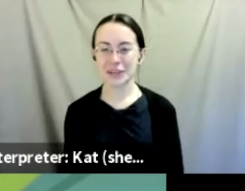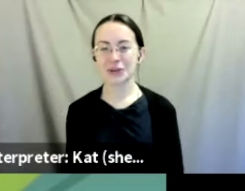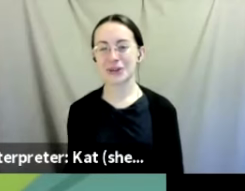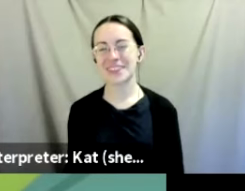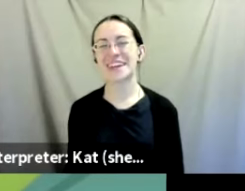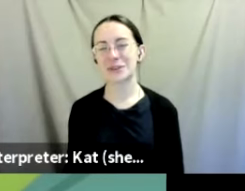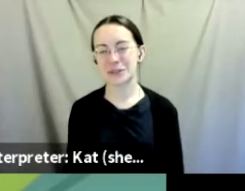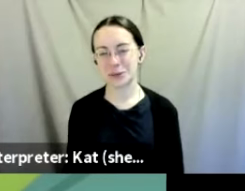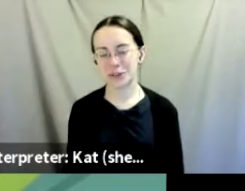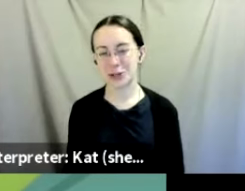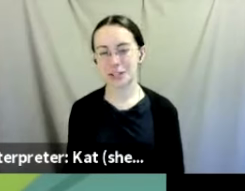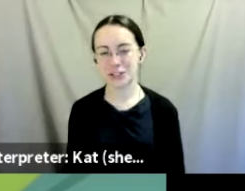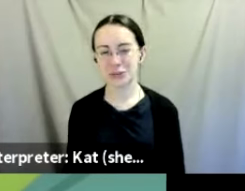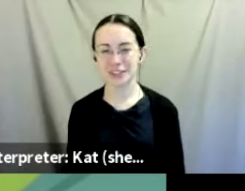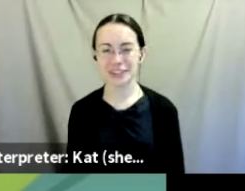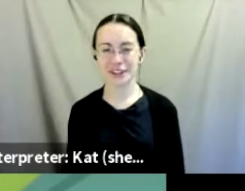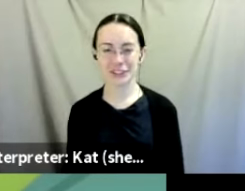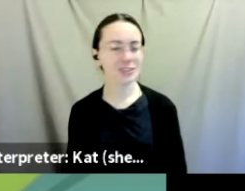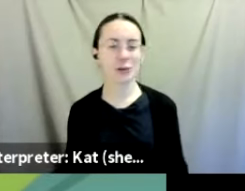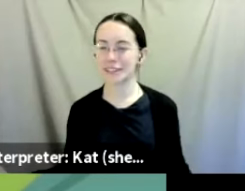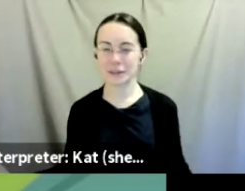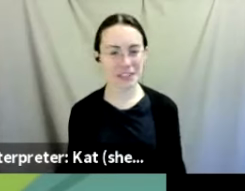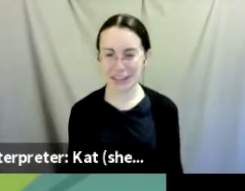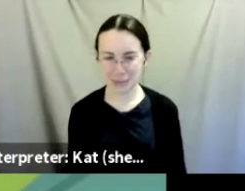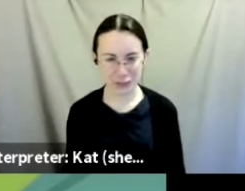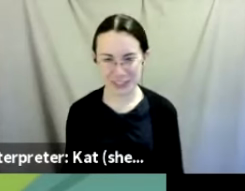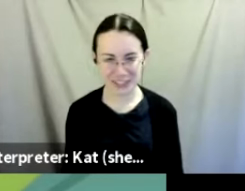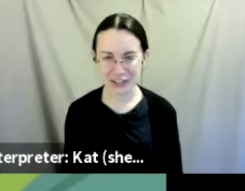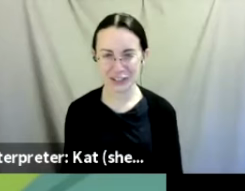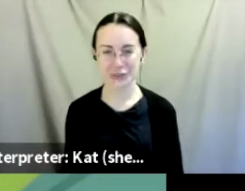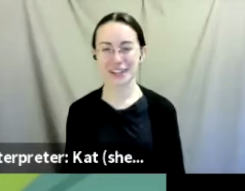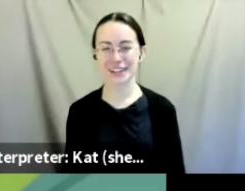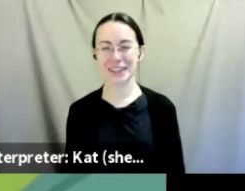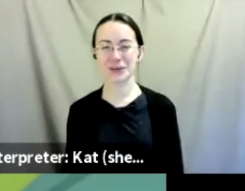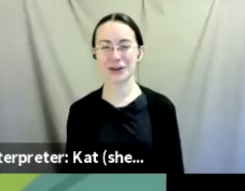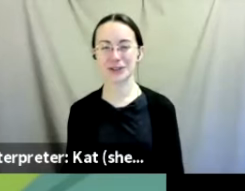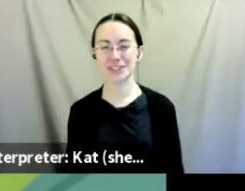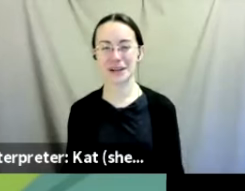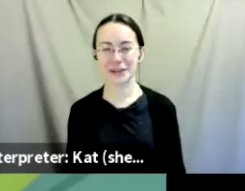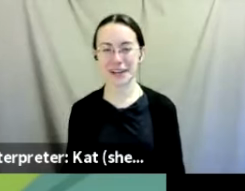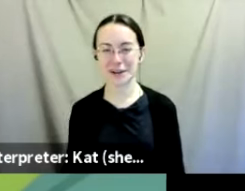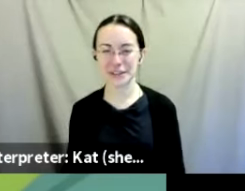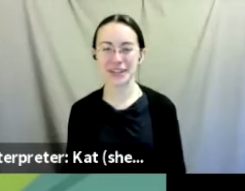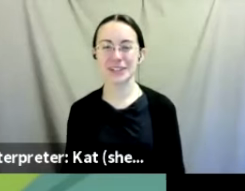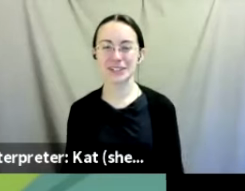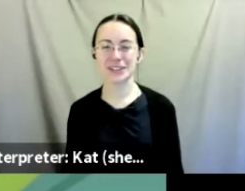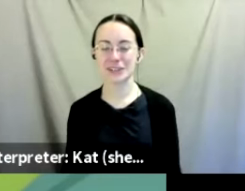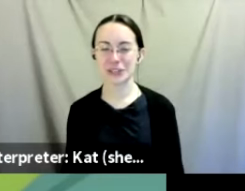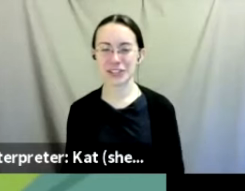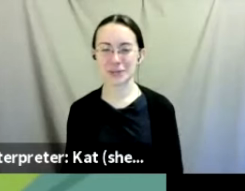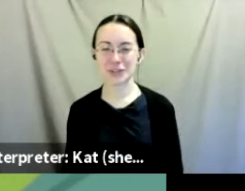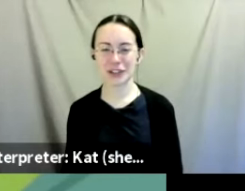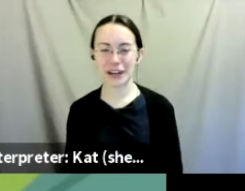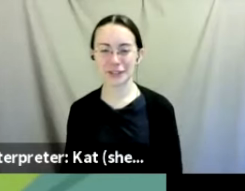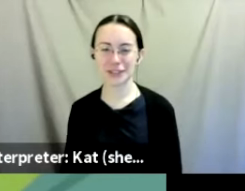All right, thank you. Thank you everyone for your patience with technology. There's always something that happens with technology, right? I think we're all used to that by now during these